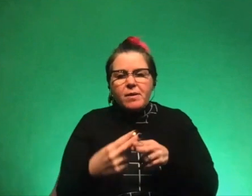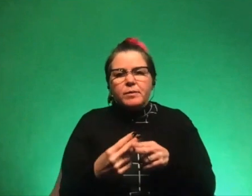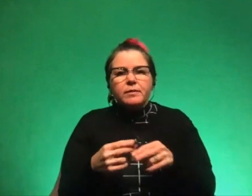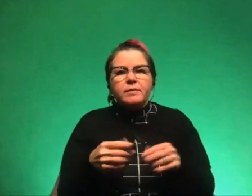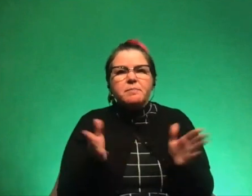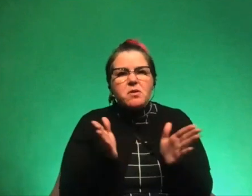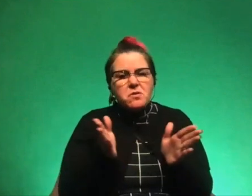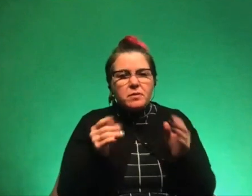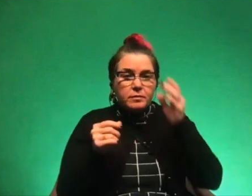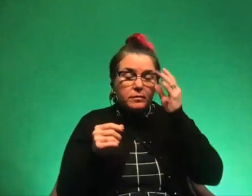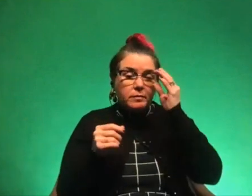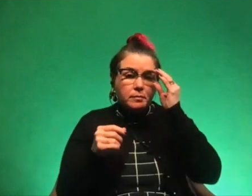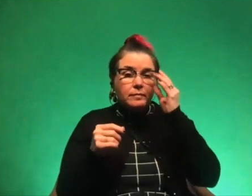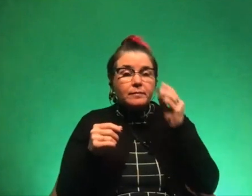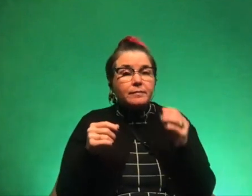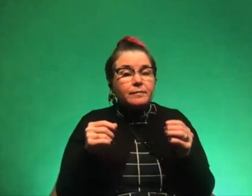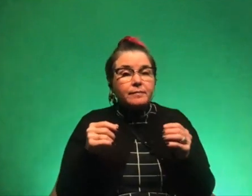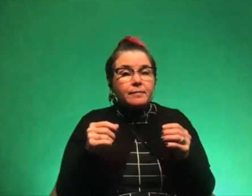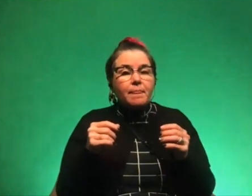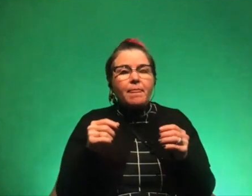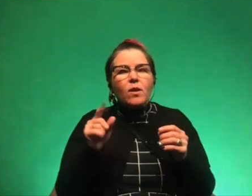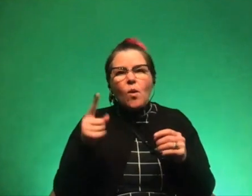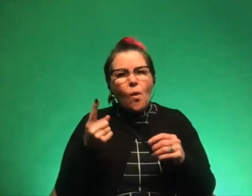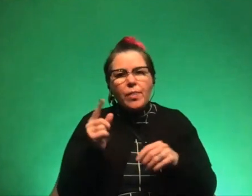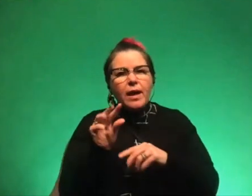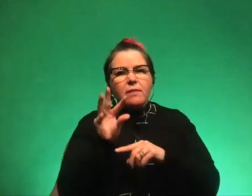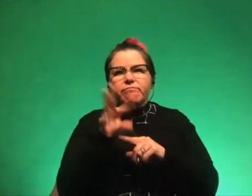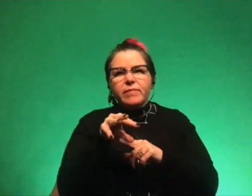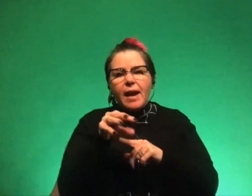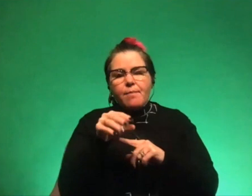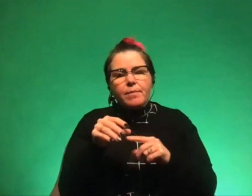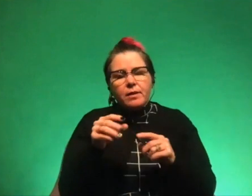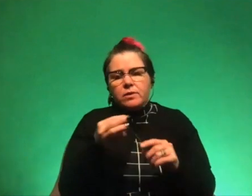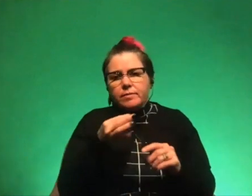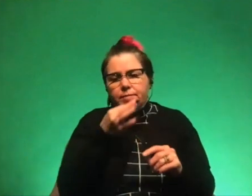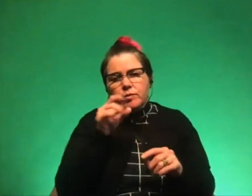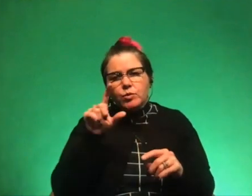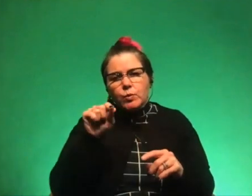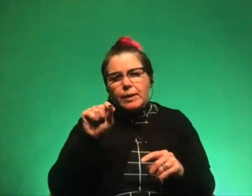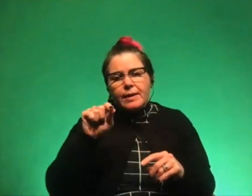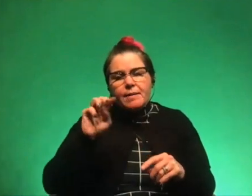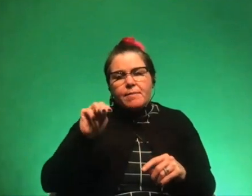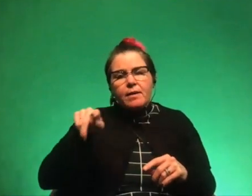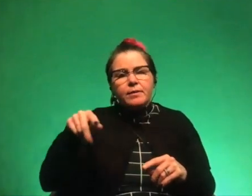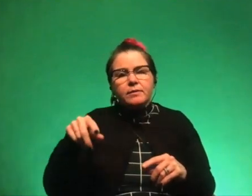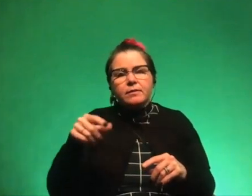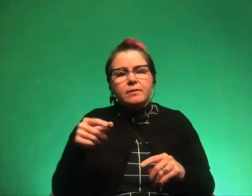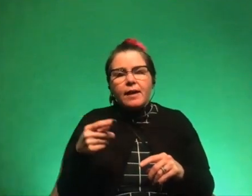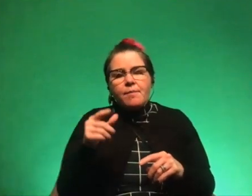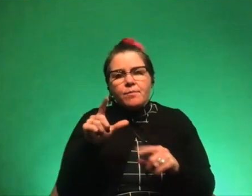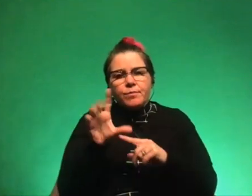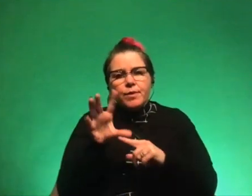small. And because of that, it can only carry the camera on board, but it's a really great camera. It's a 20 megapixel camera, and we can take videos and photos with